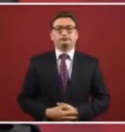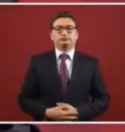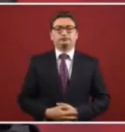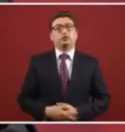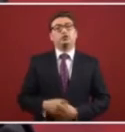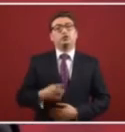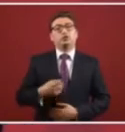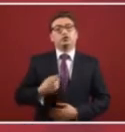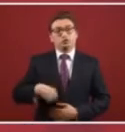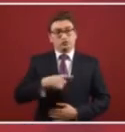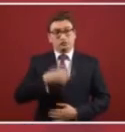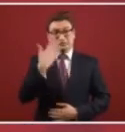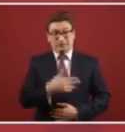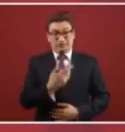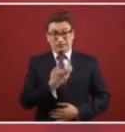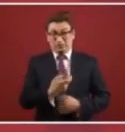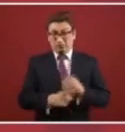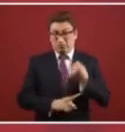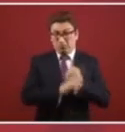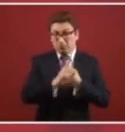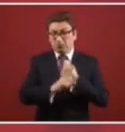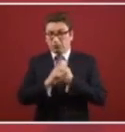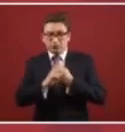resolver el problema como